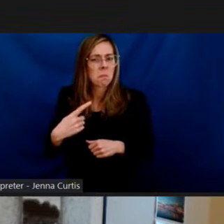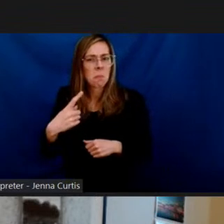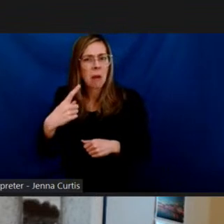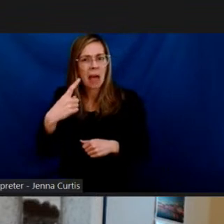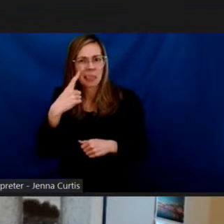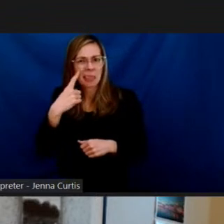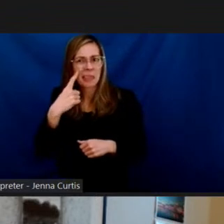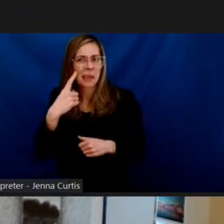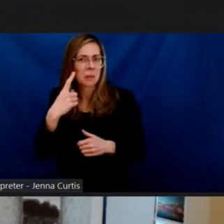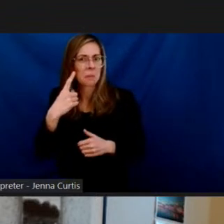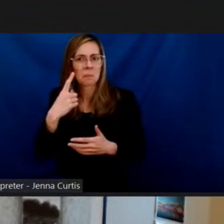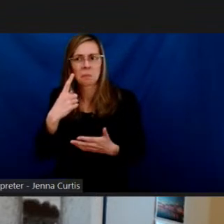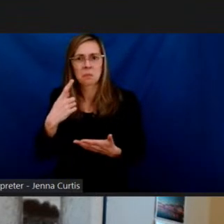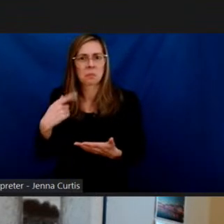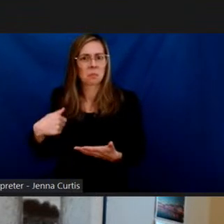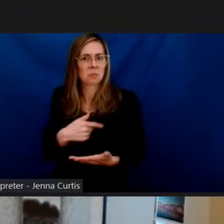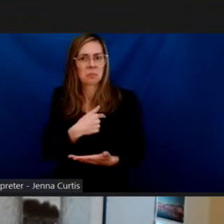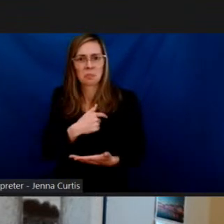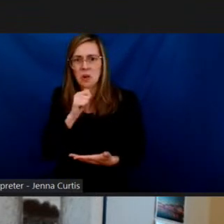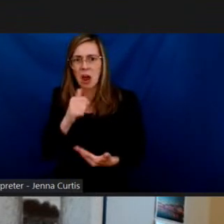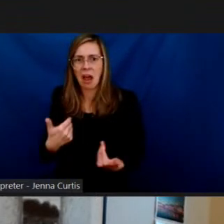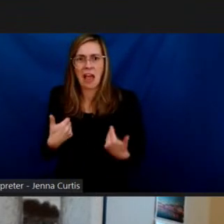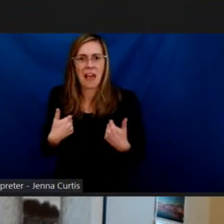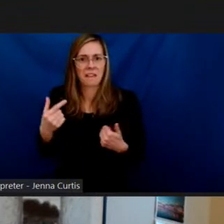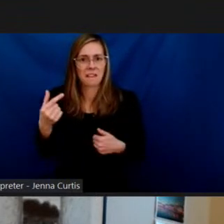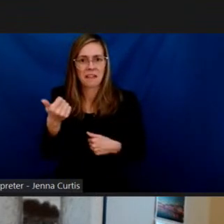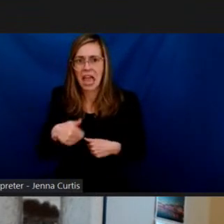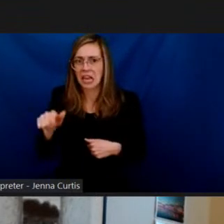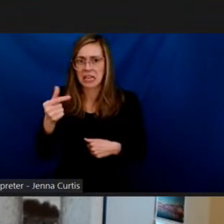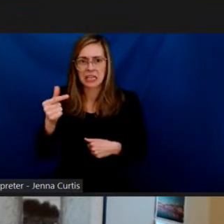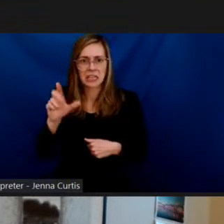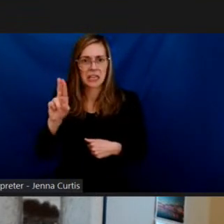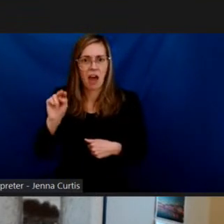kind of throughout the history of our doing this work.